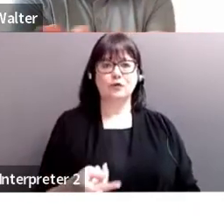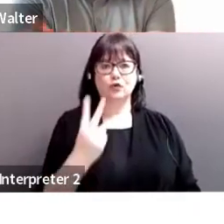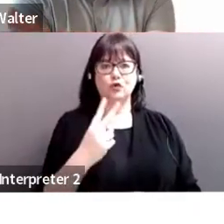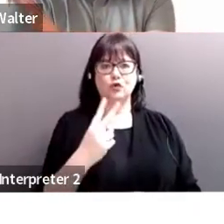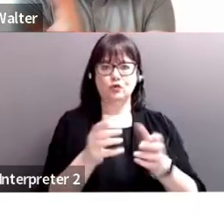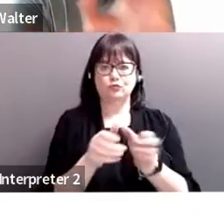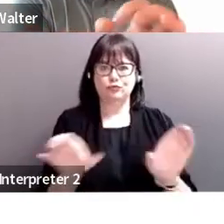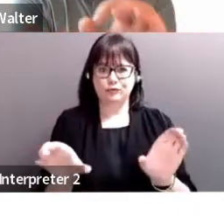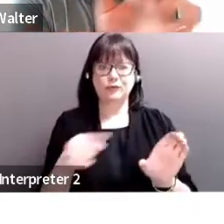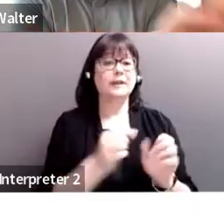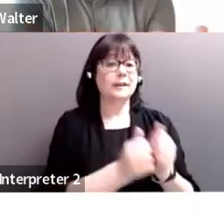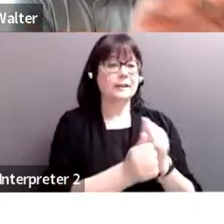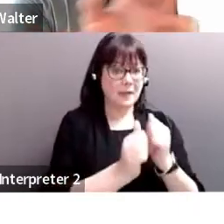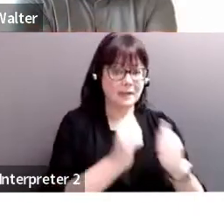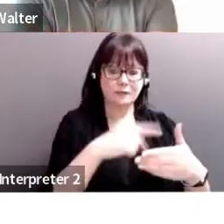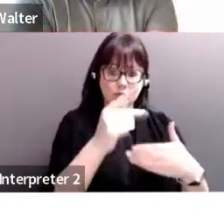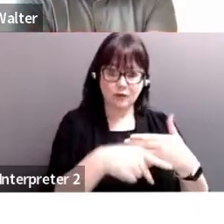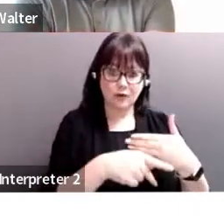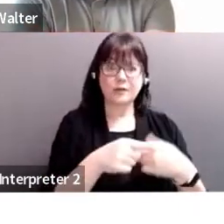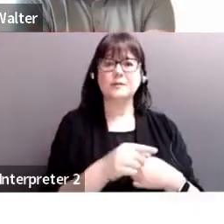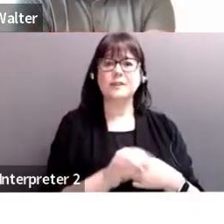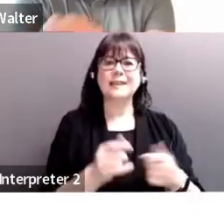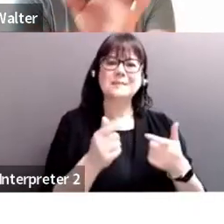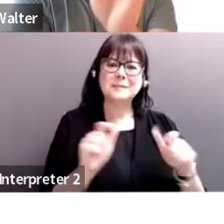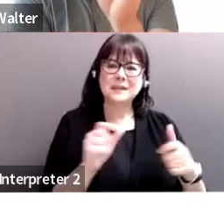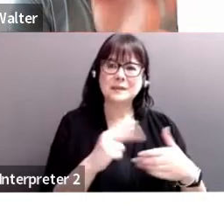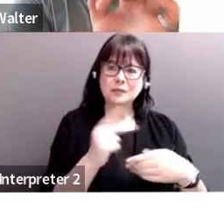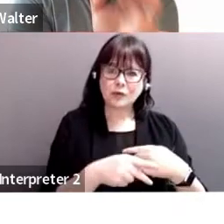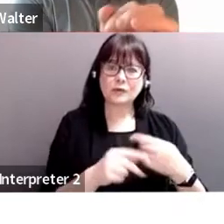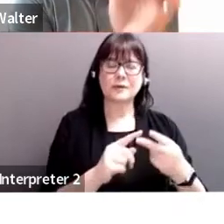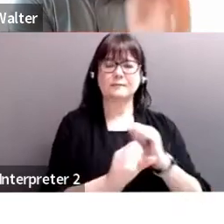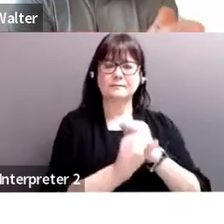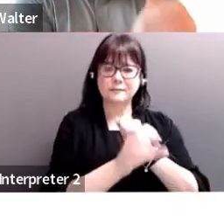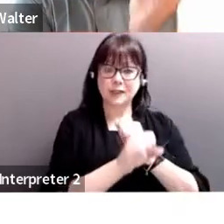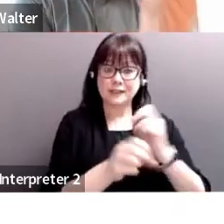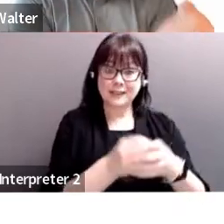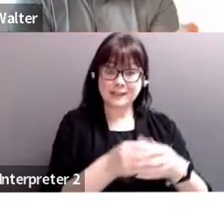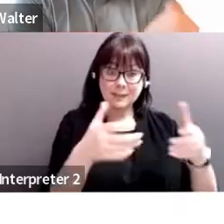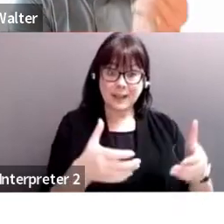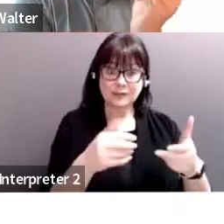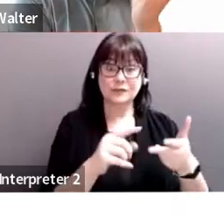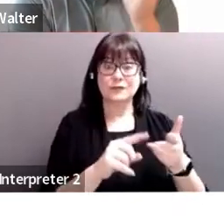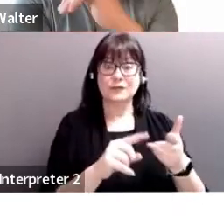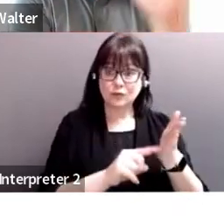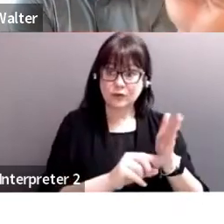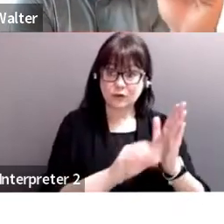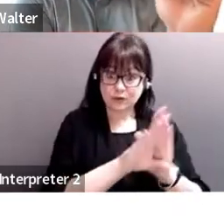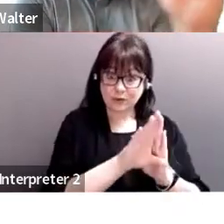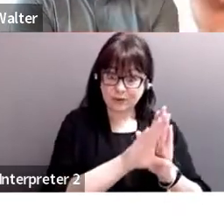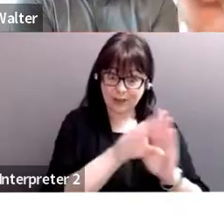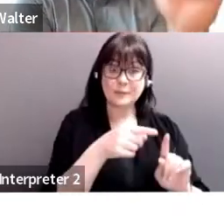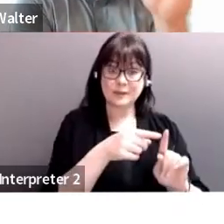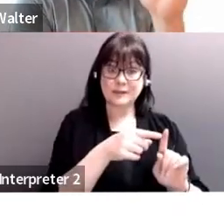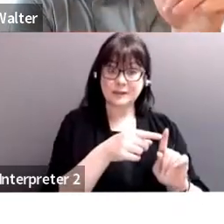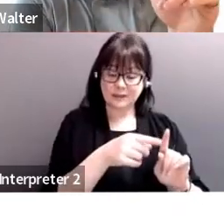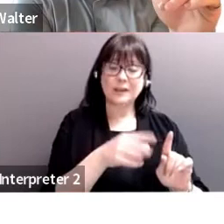going to be, you know, your bigger programs, your market expansion, research and development. They're actually going to be evaluating your project, you know, in comparison